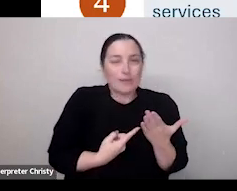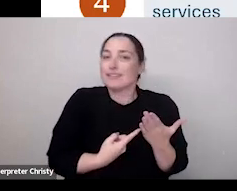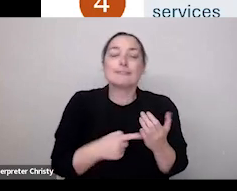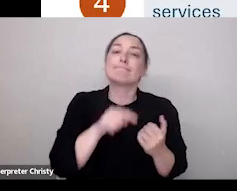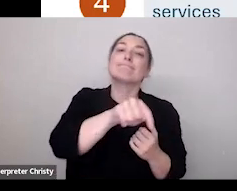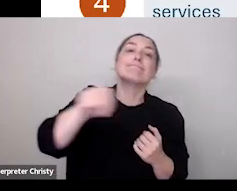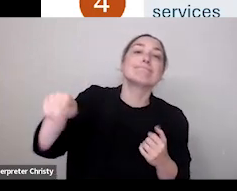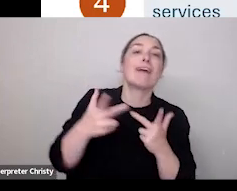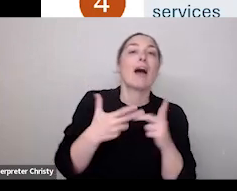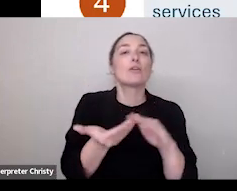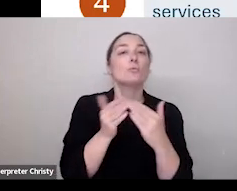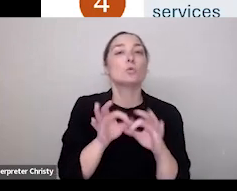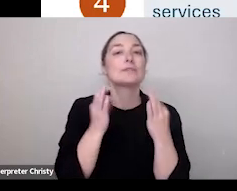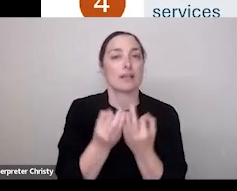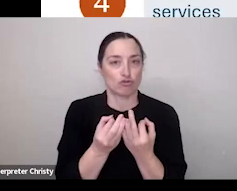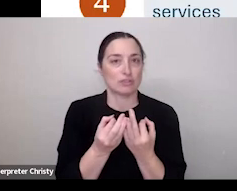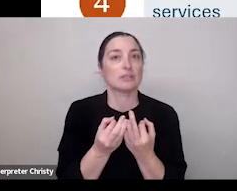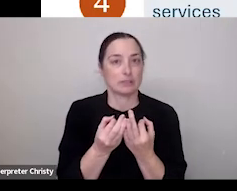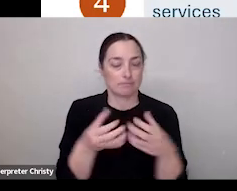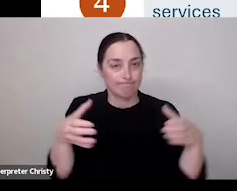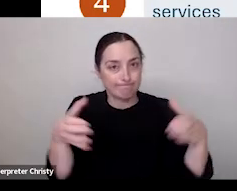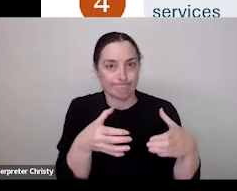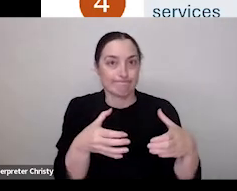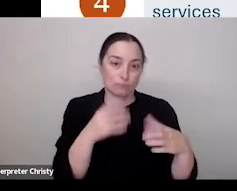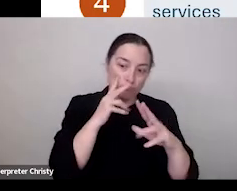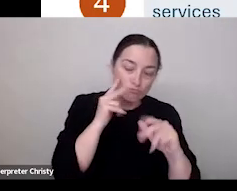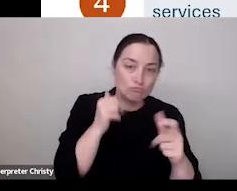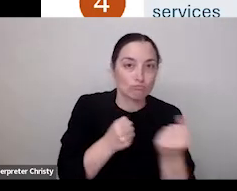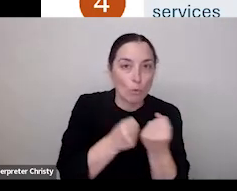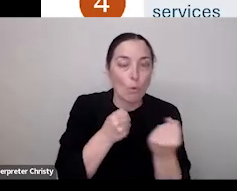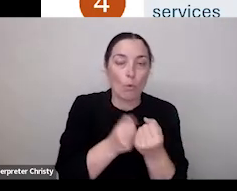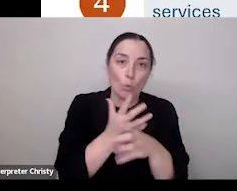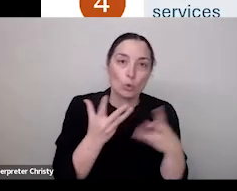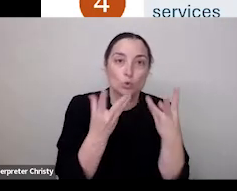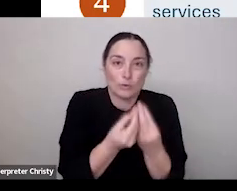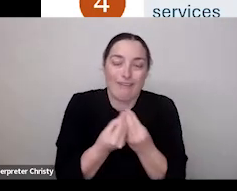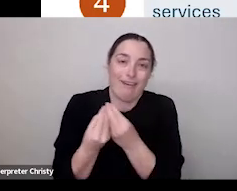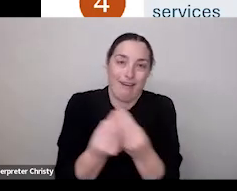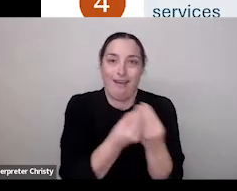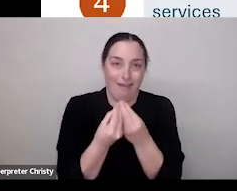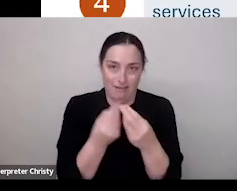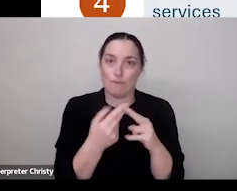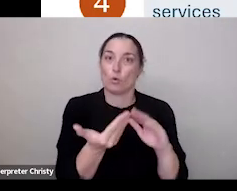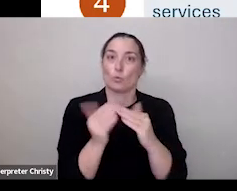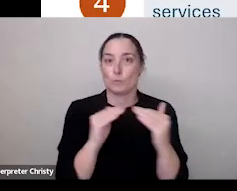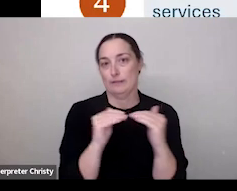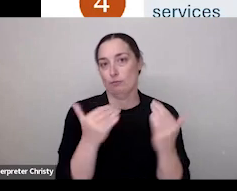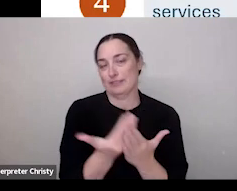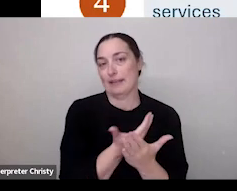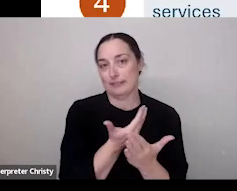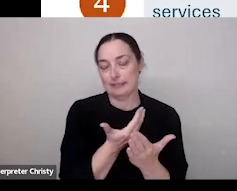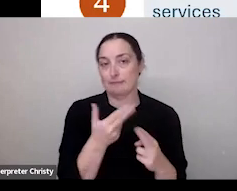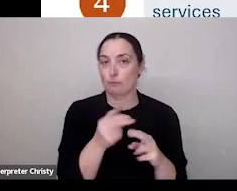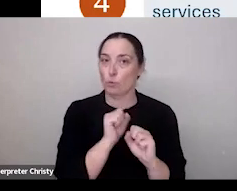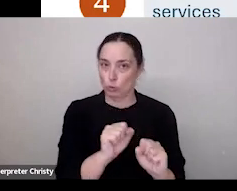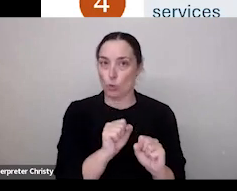other community organizations to support and safeguard. See how you can work together to support community level safety for the people that you